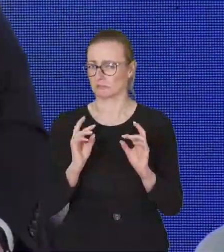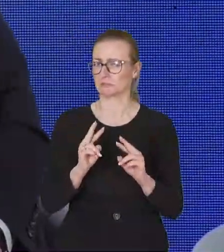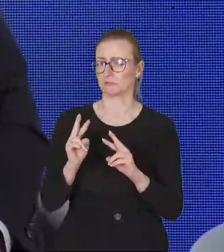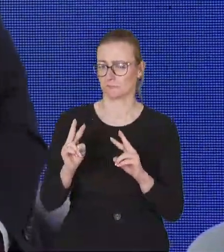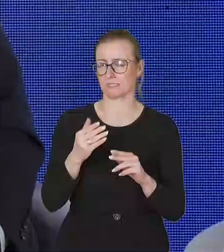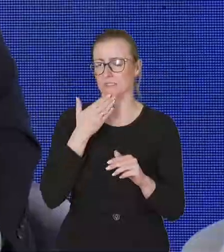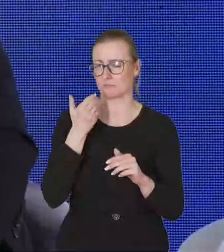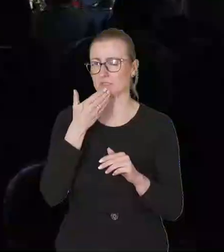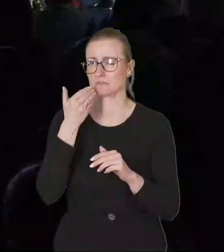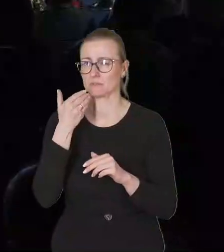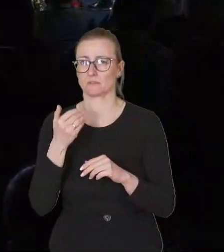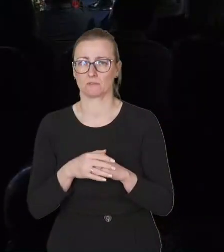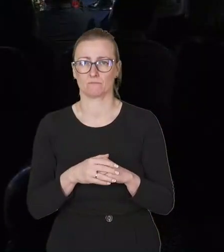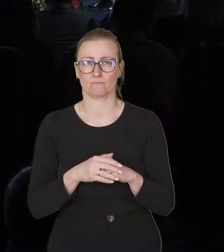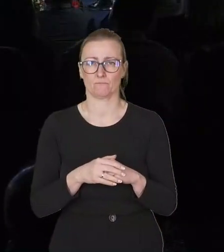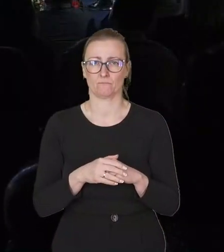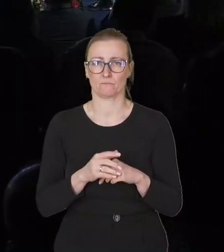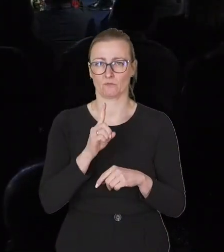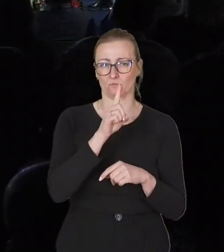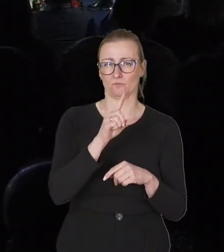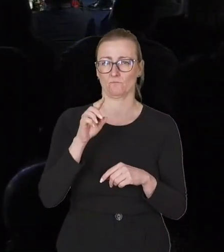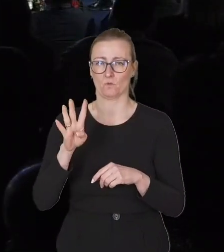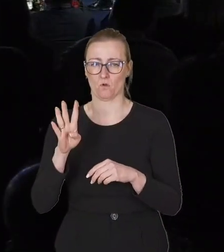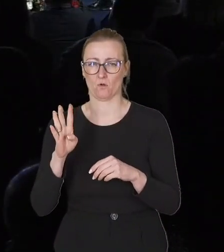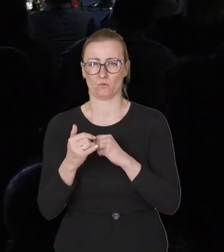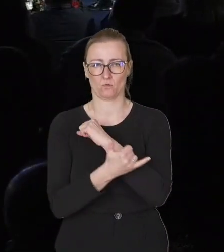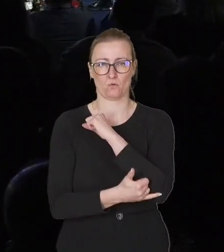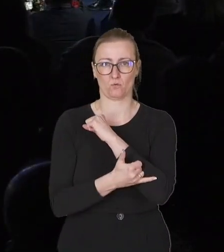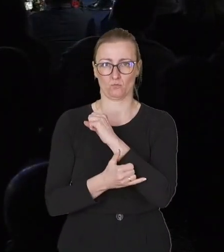big inspiration also for any future direction of